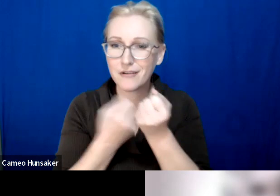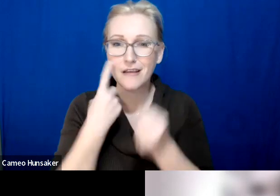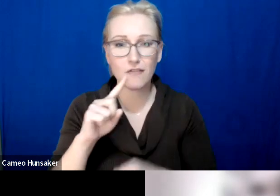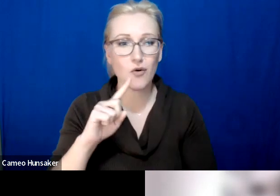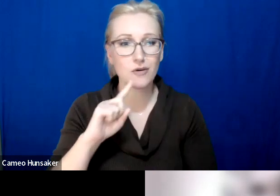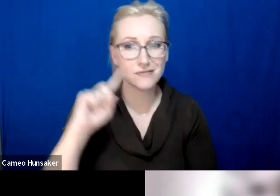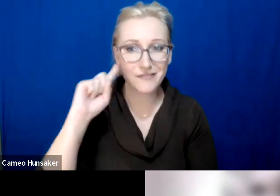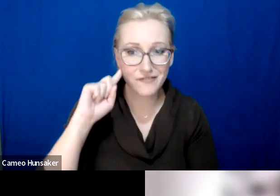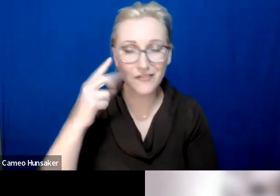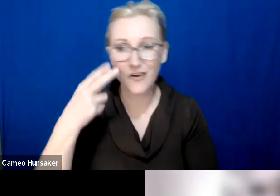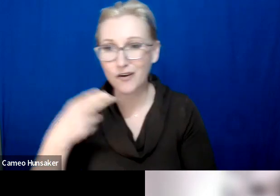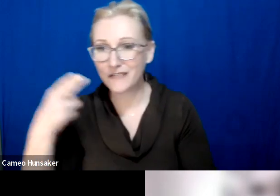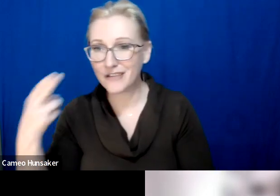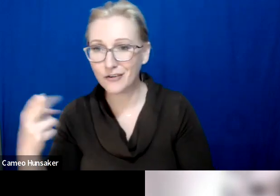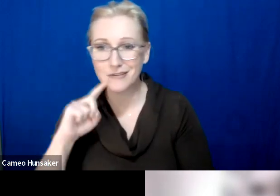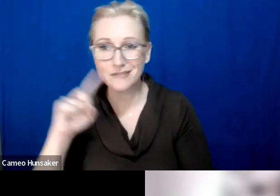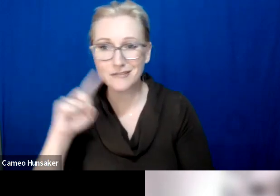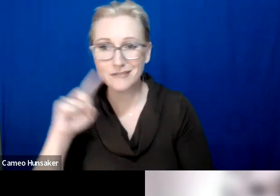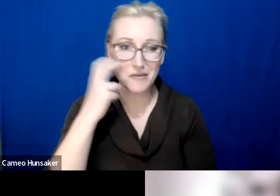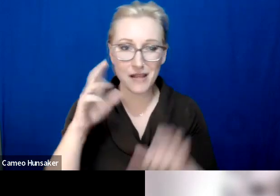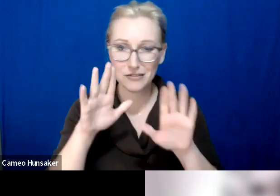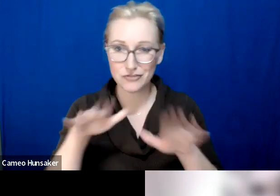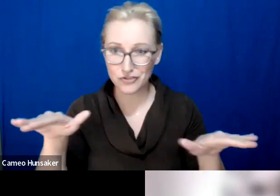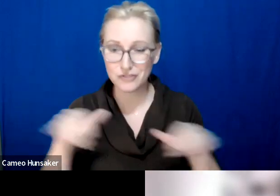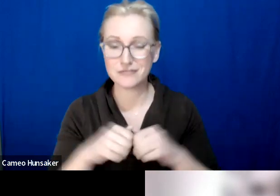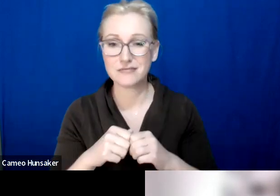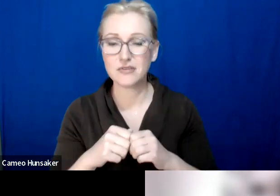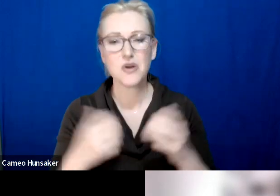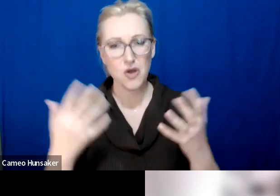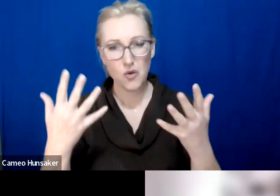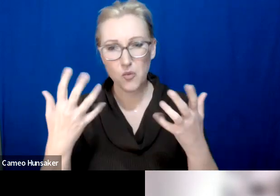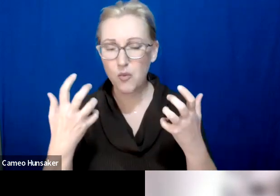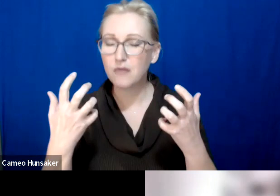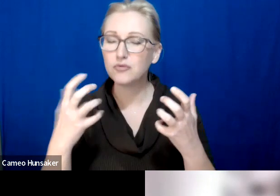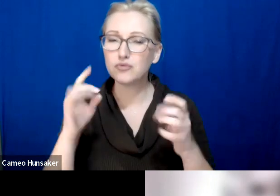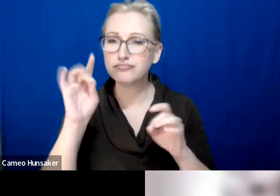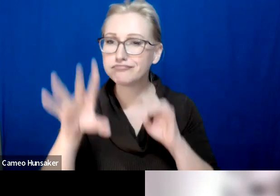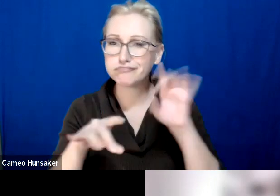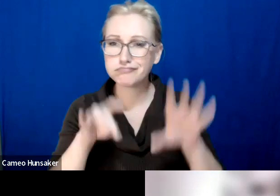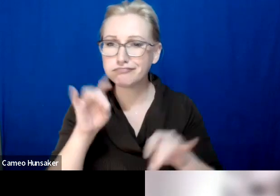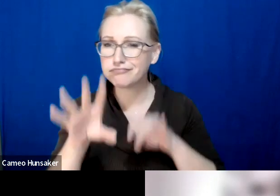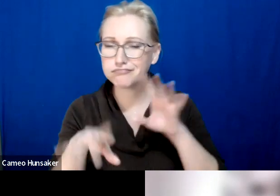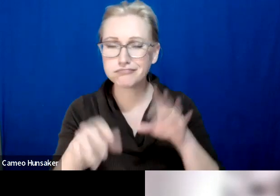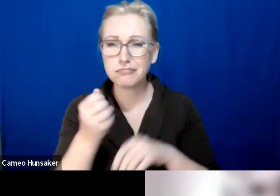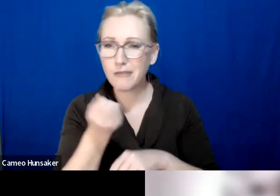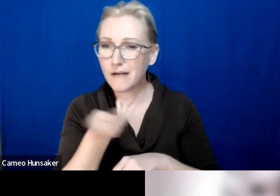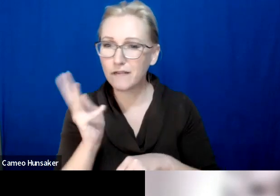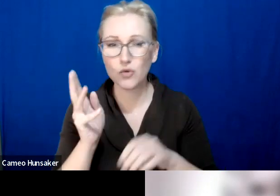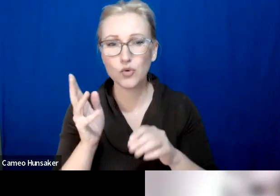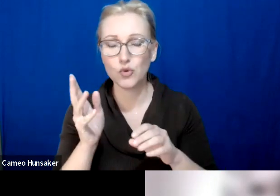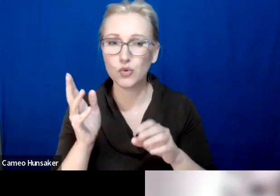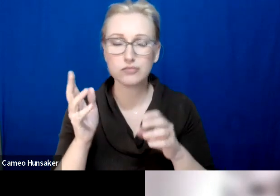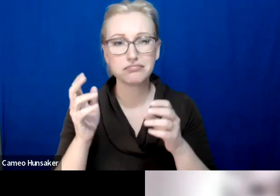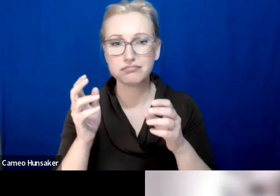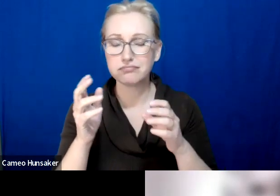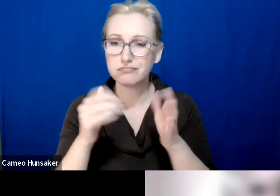just want you to know about some of the main questions or areas that are of concern for parents.